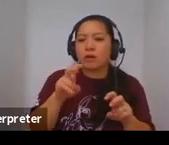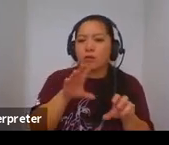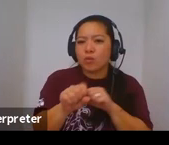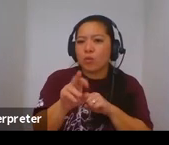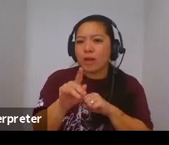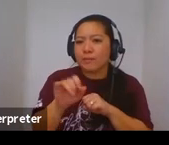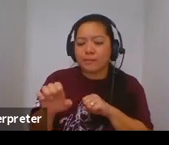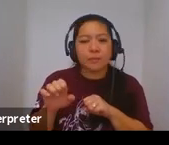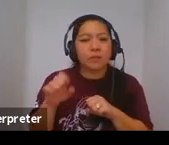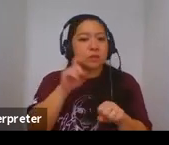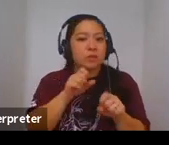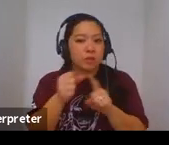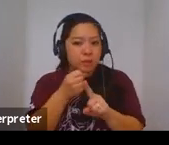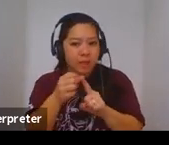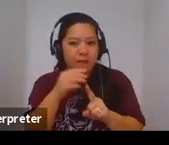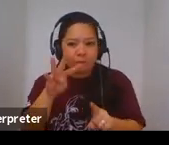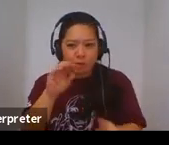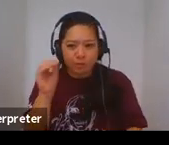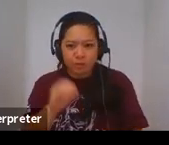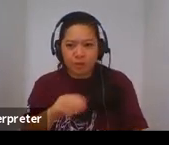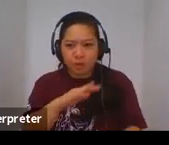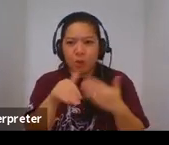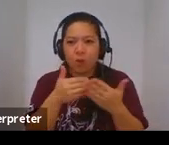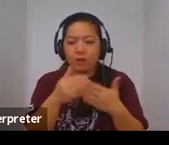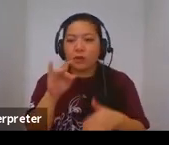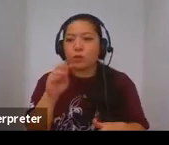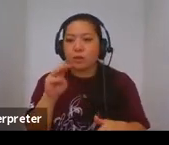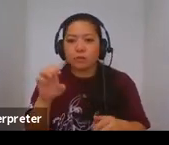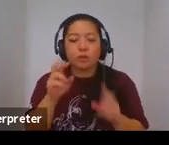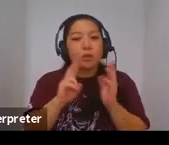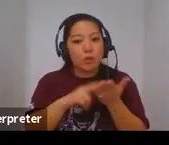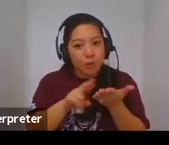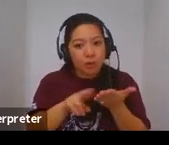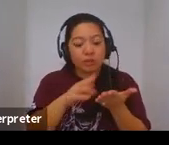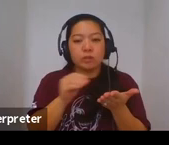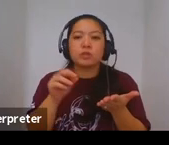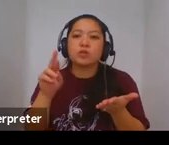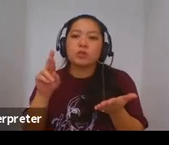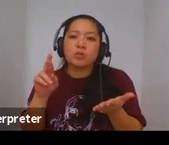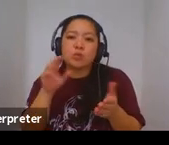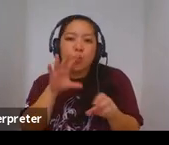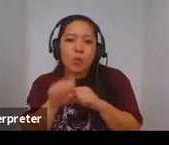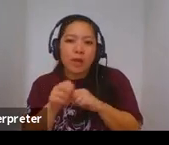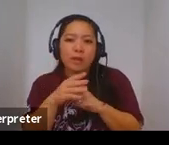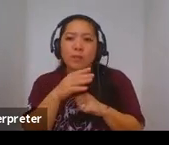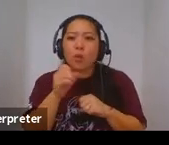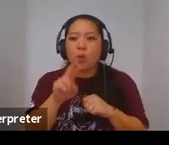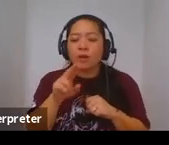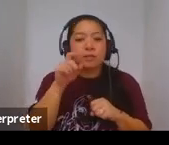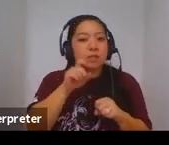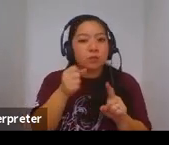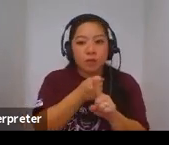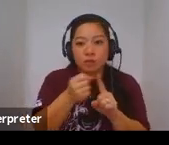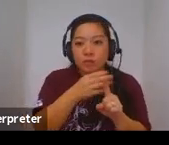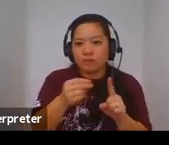assault. So nearly 40% of all of the crimes reported were rape or sexual assault. That is a high amount when you